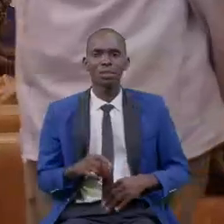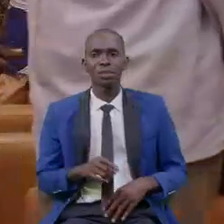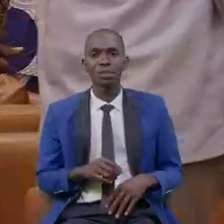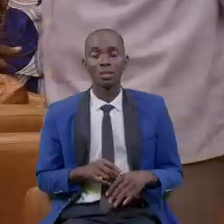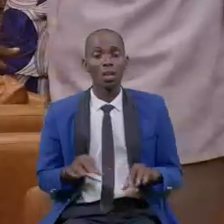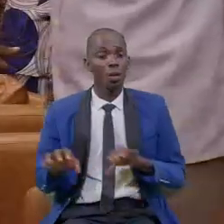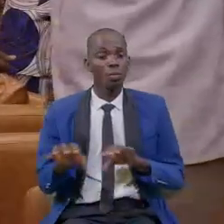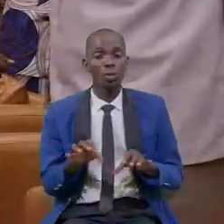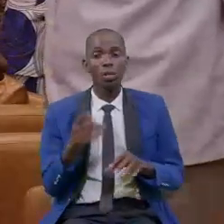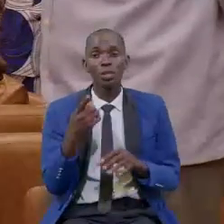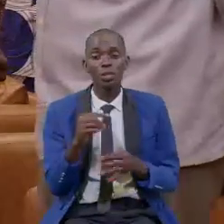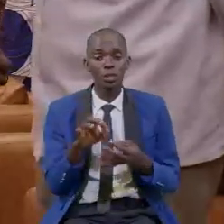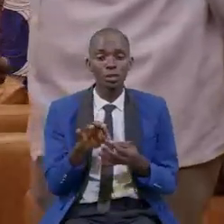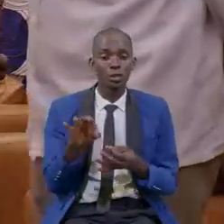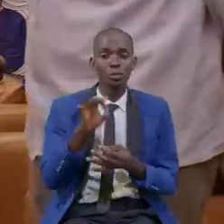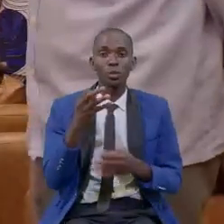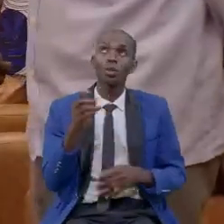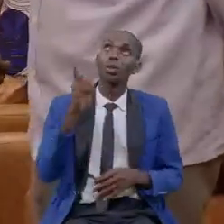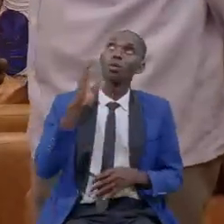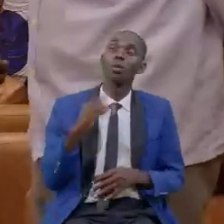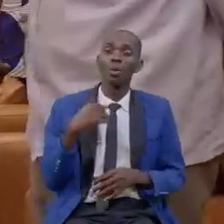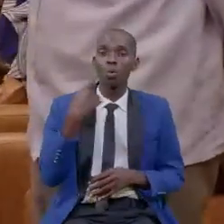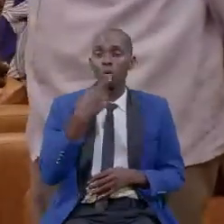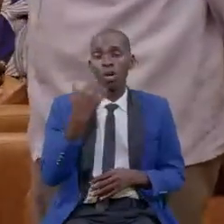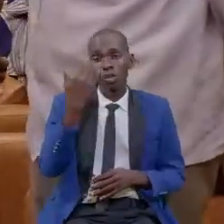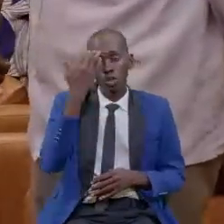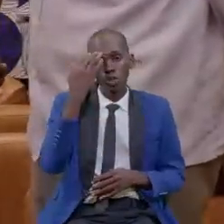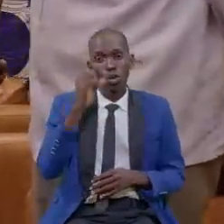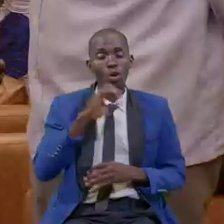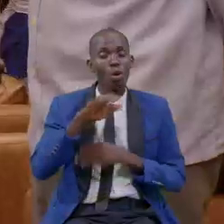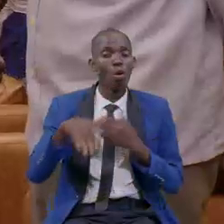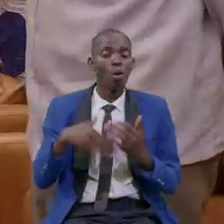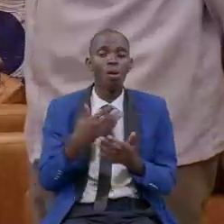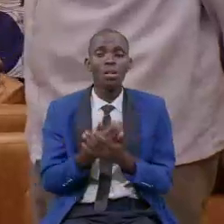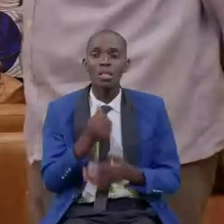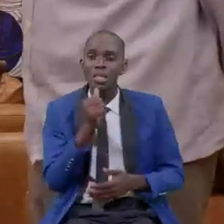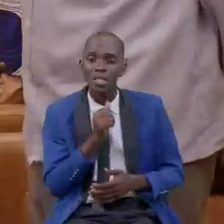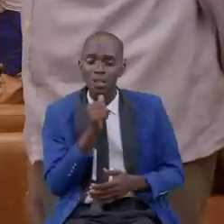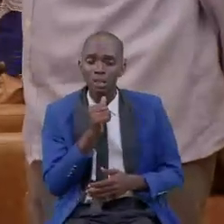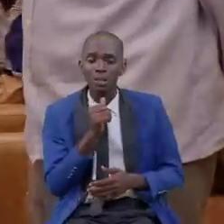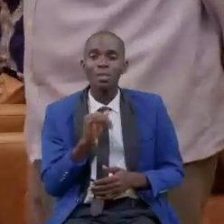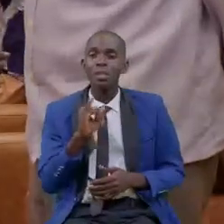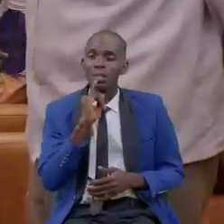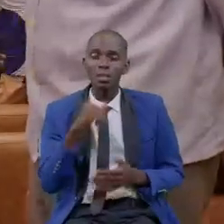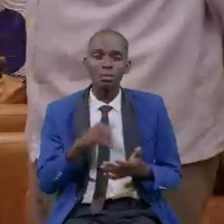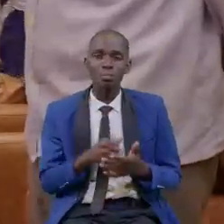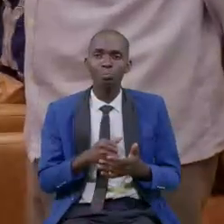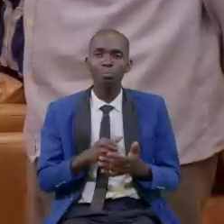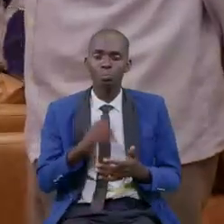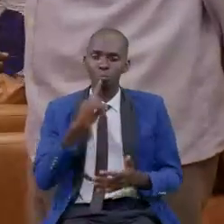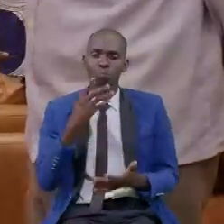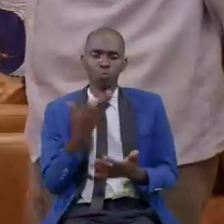Does the Spirit of God, who knows all secrets, does he bear witness with your heart?